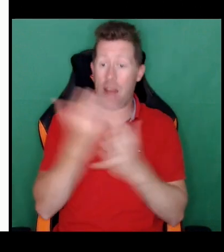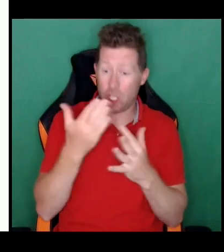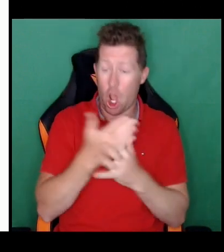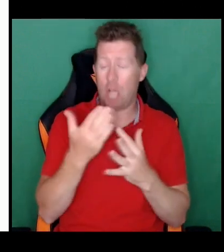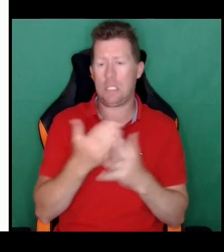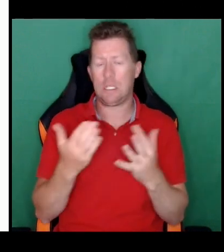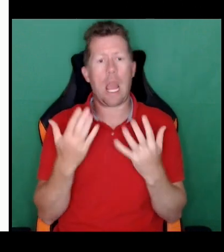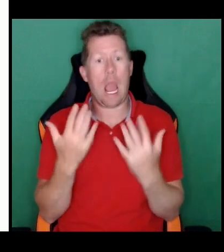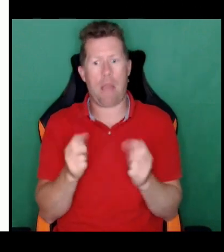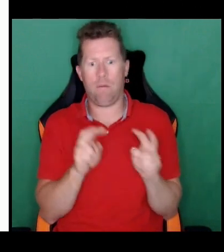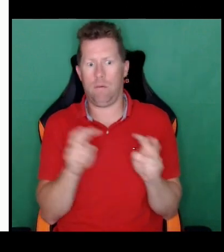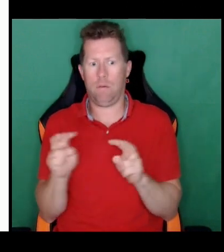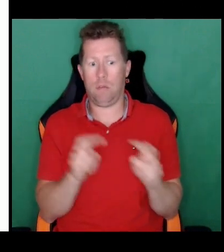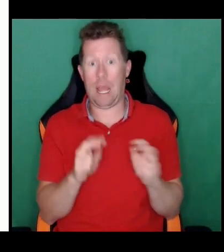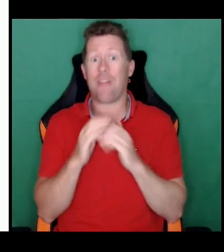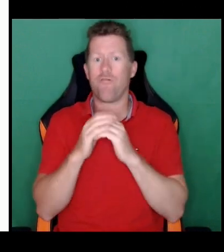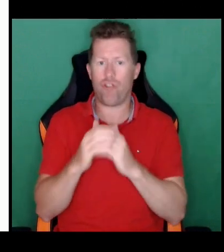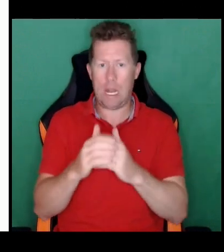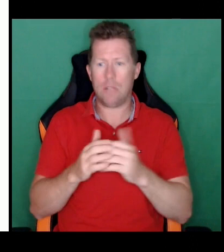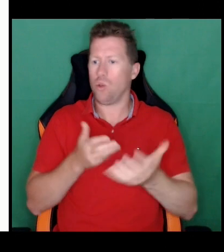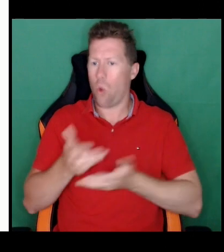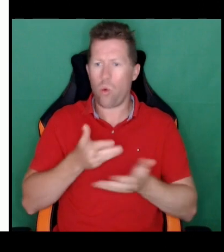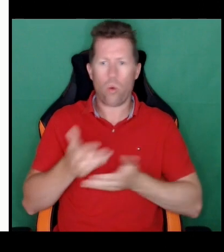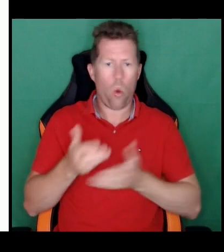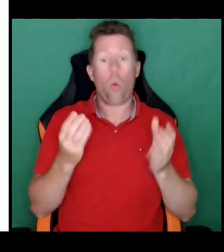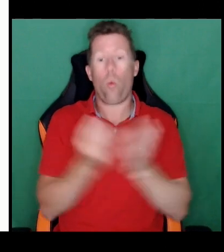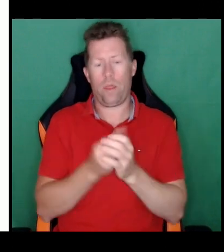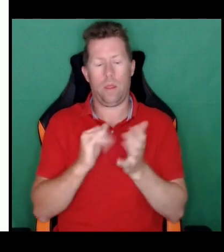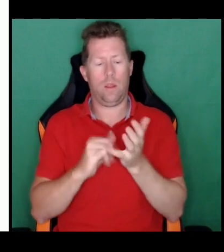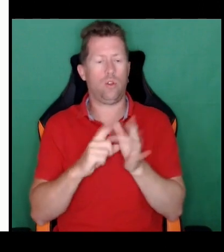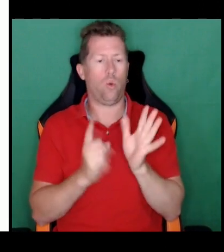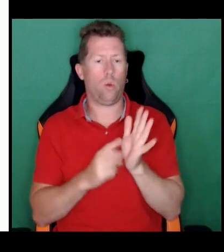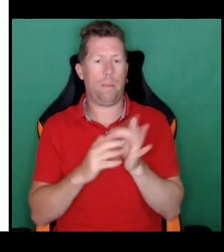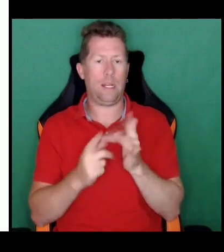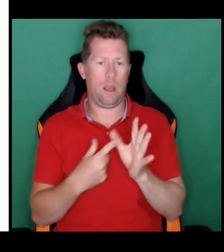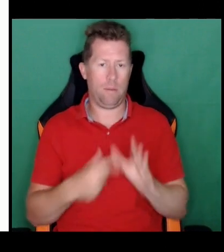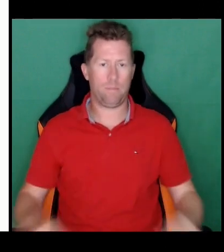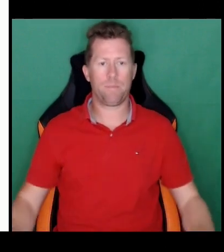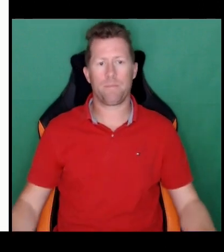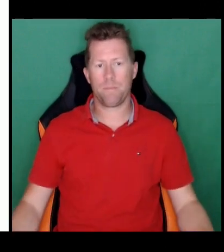actually make friends and communicate using social media.